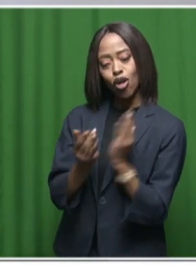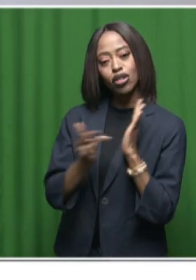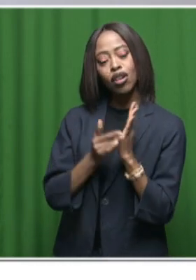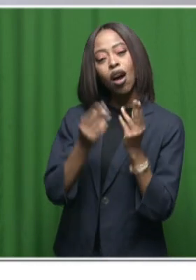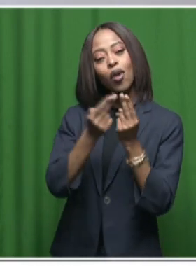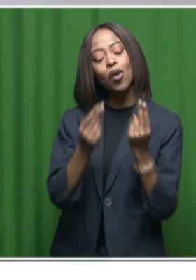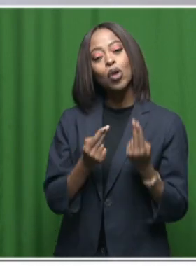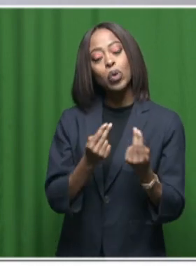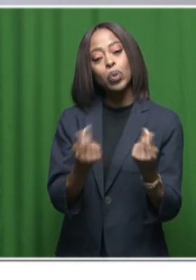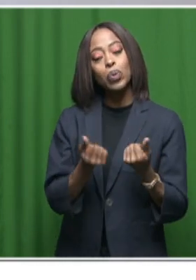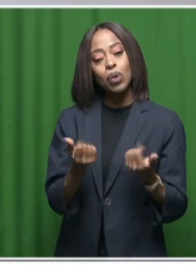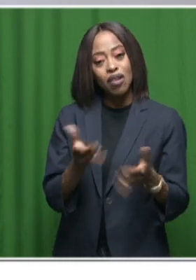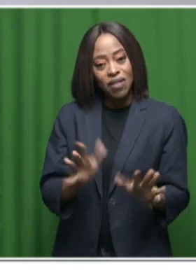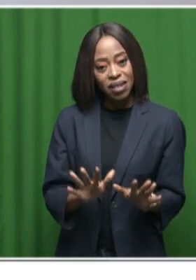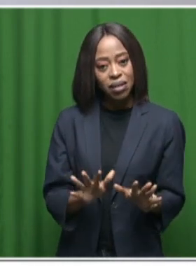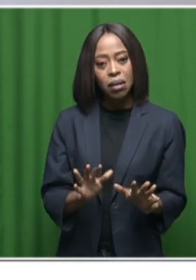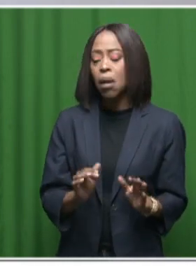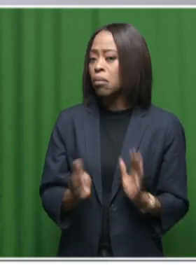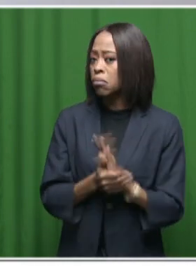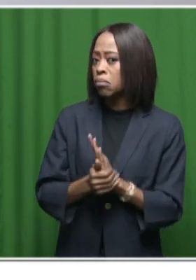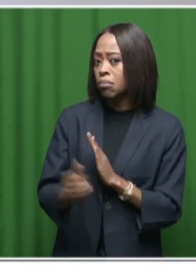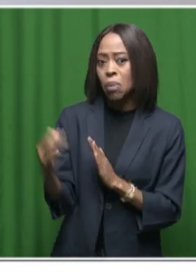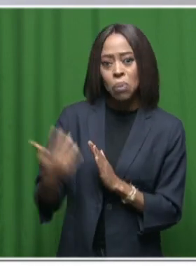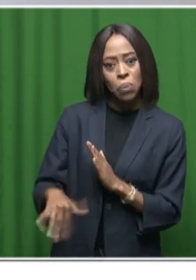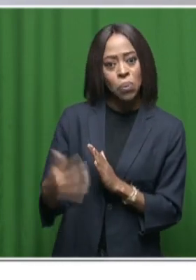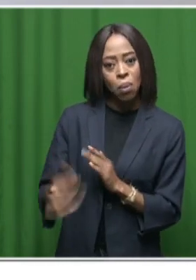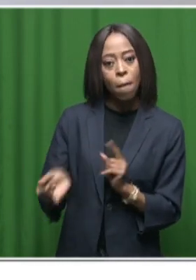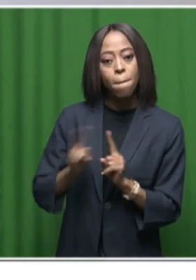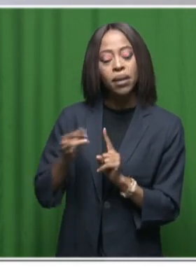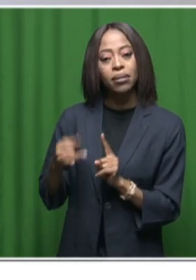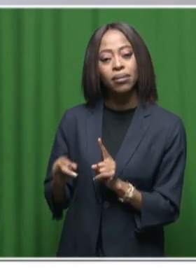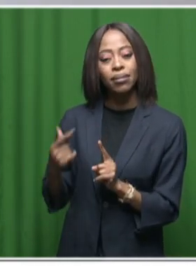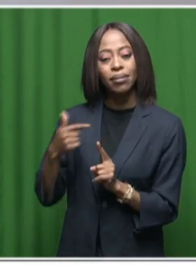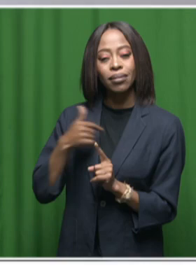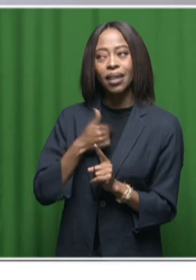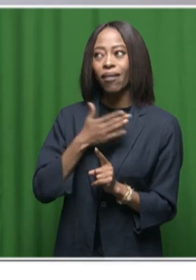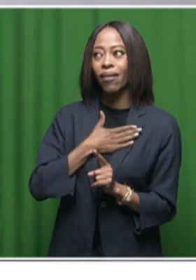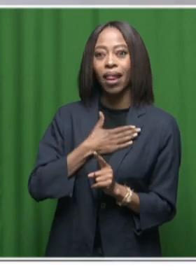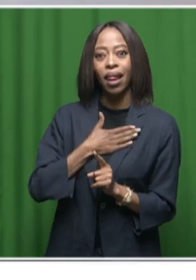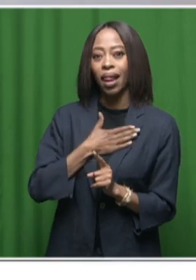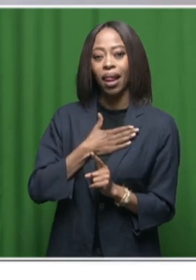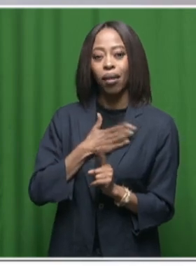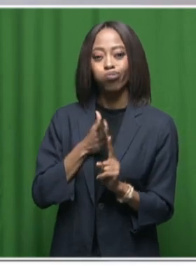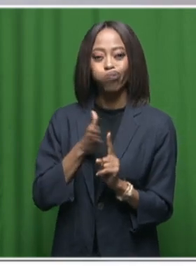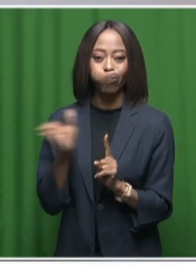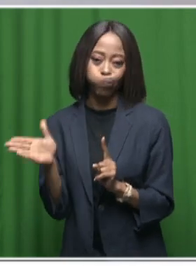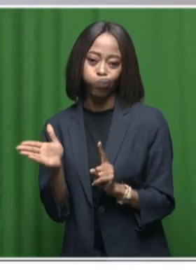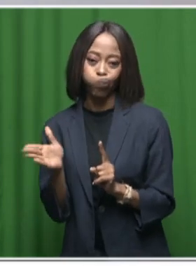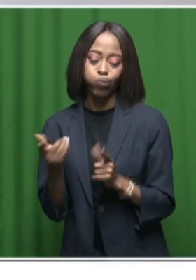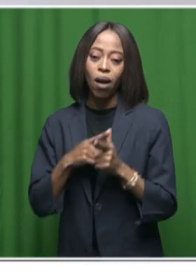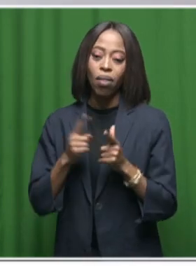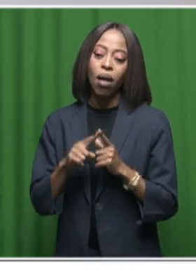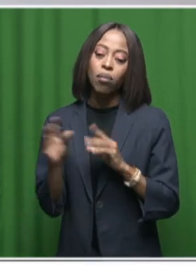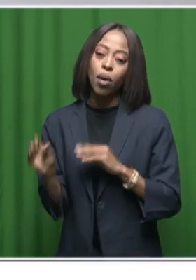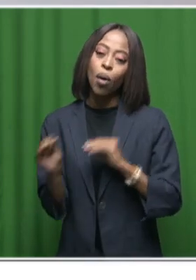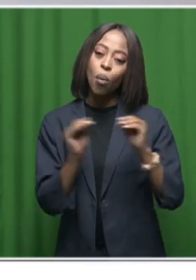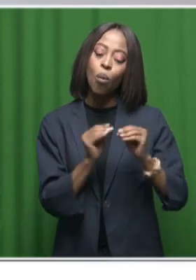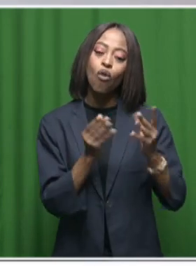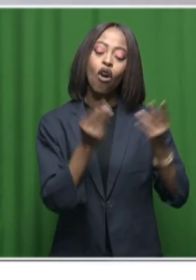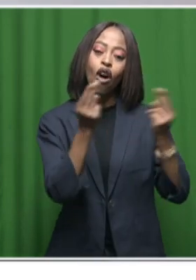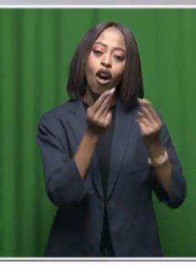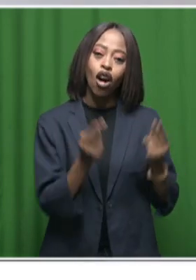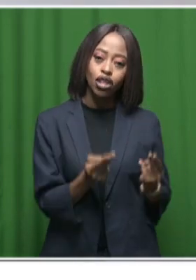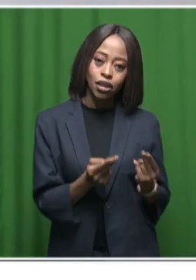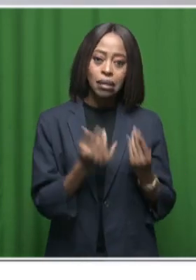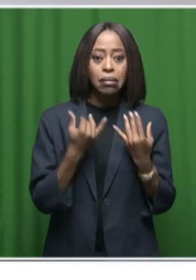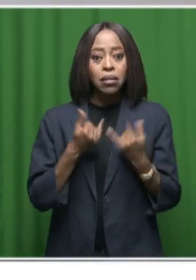drawing, and I was actually quite good at it, but it just didn't feel like the right thing for me, and I changed over to art. So I guess as